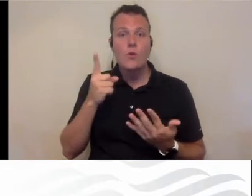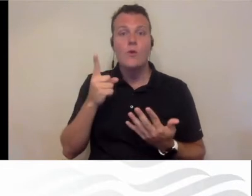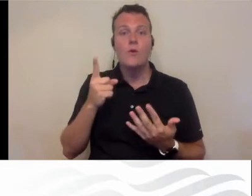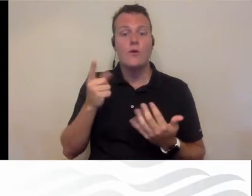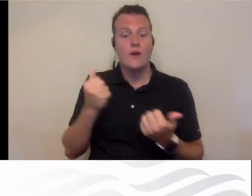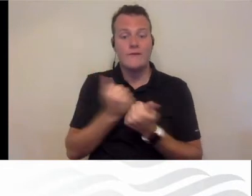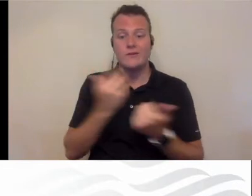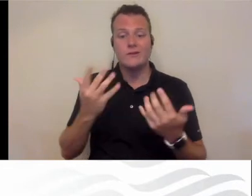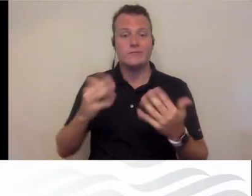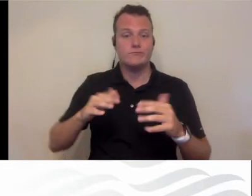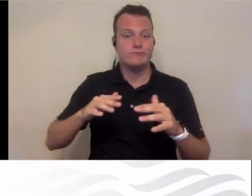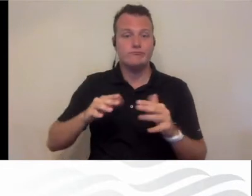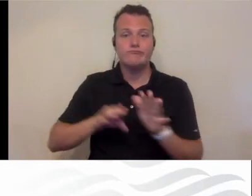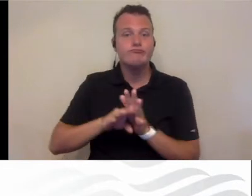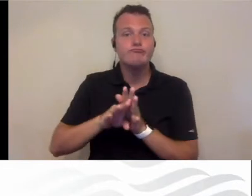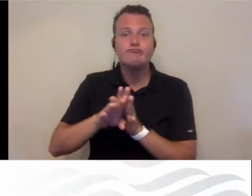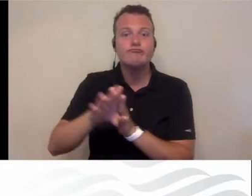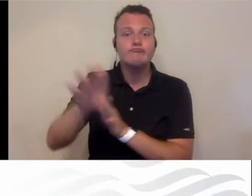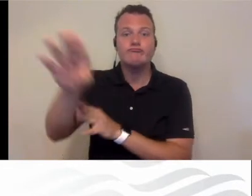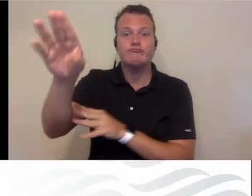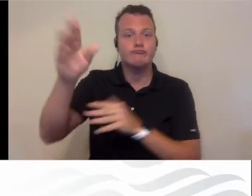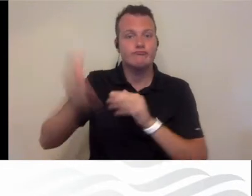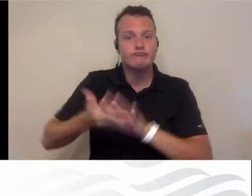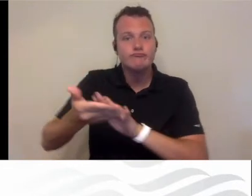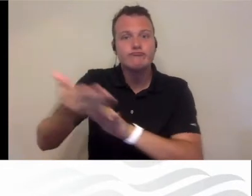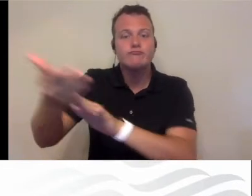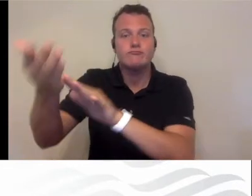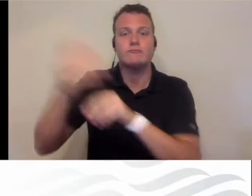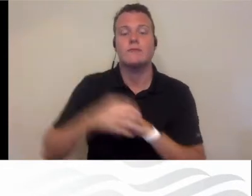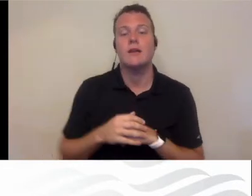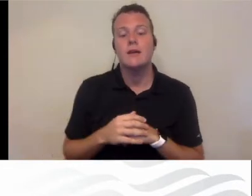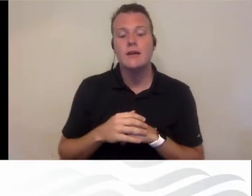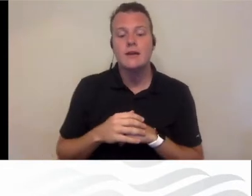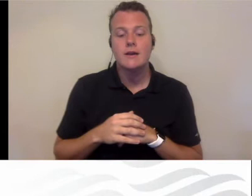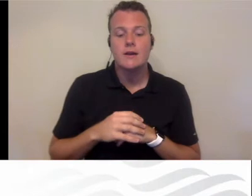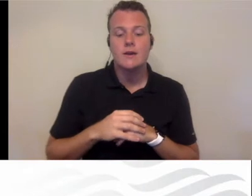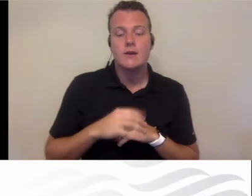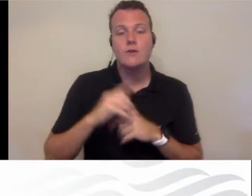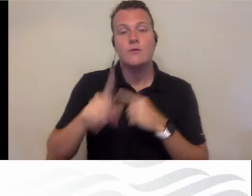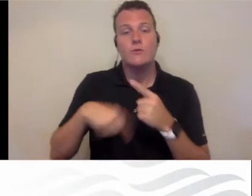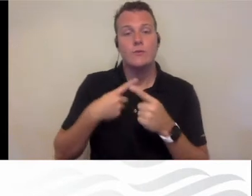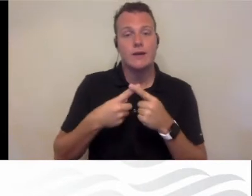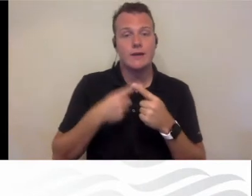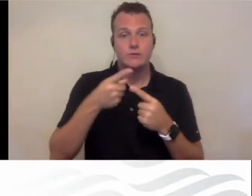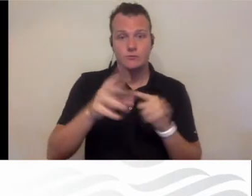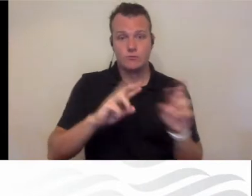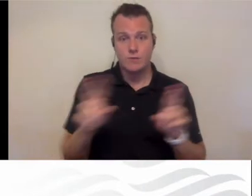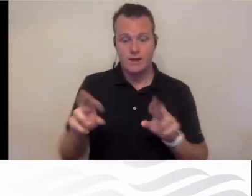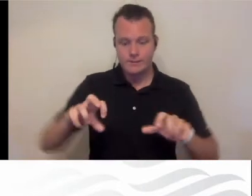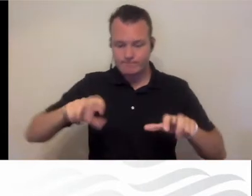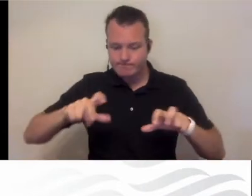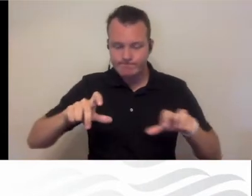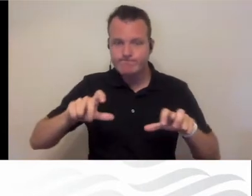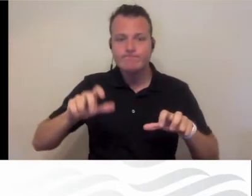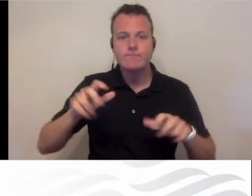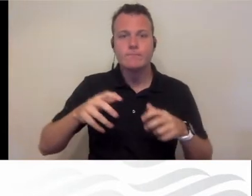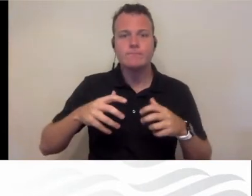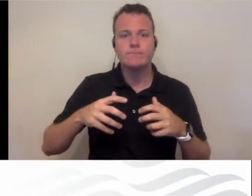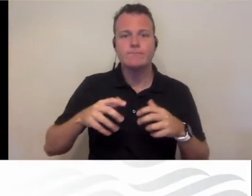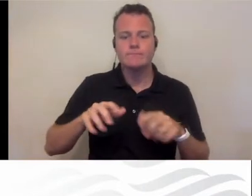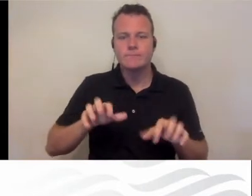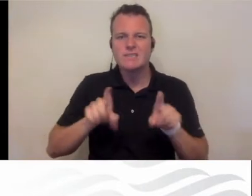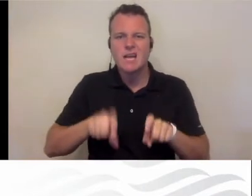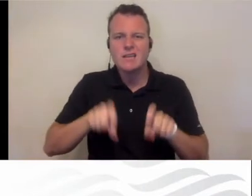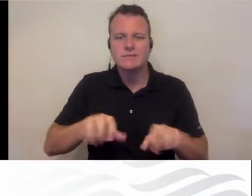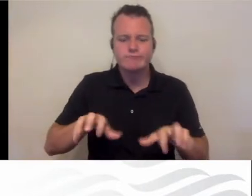up. When you sit in front of your audiometer and you're kind of creating or